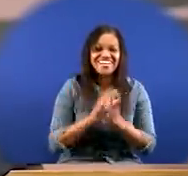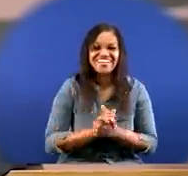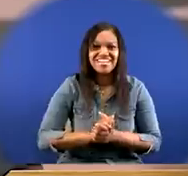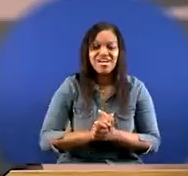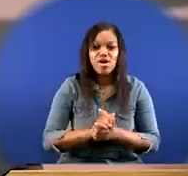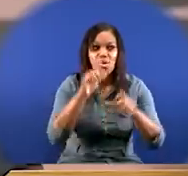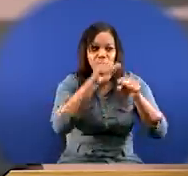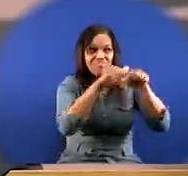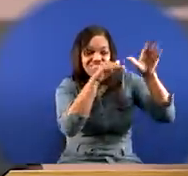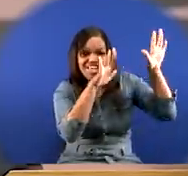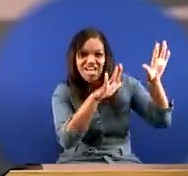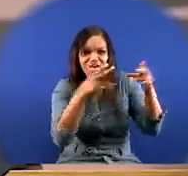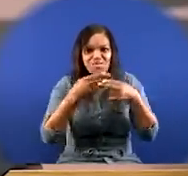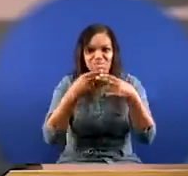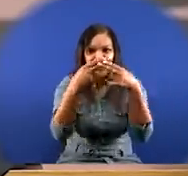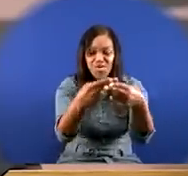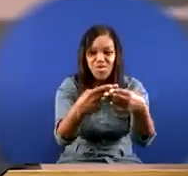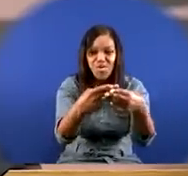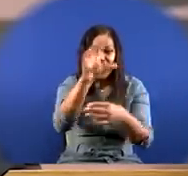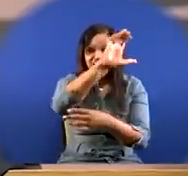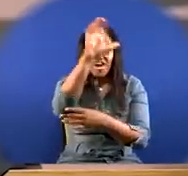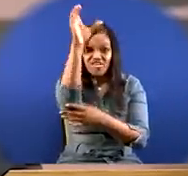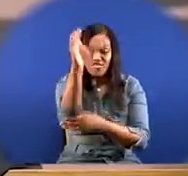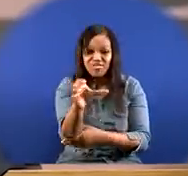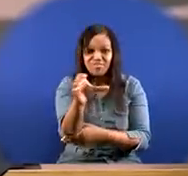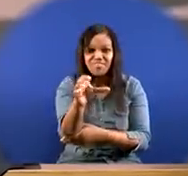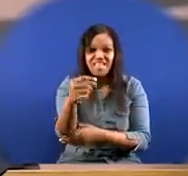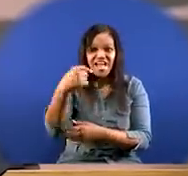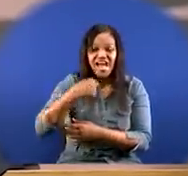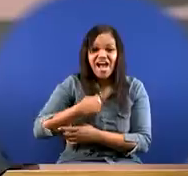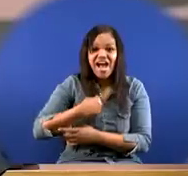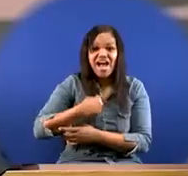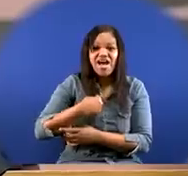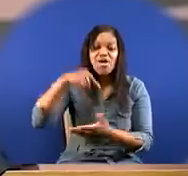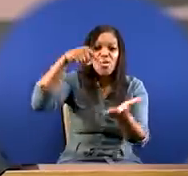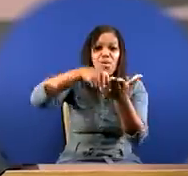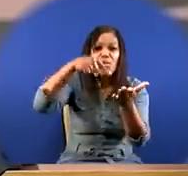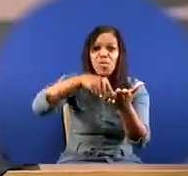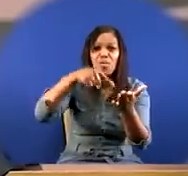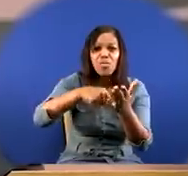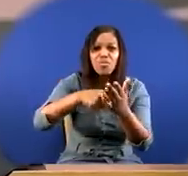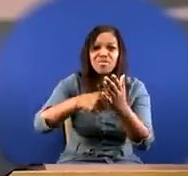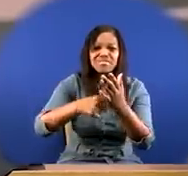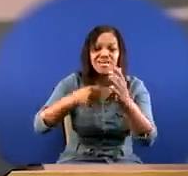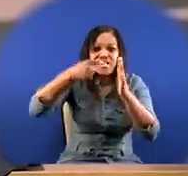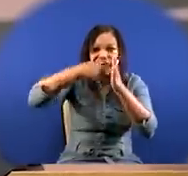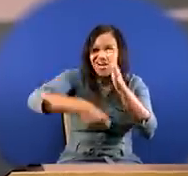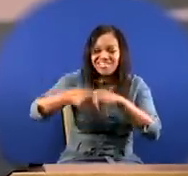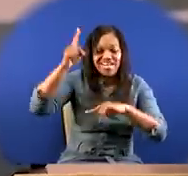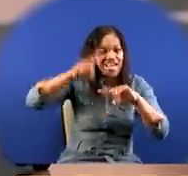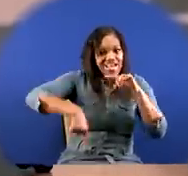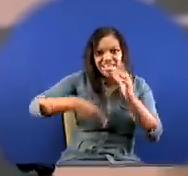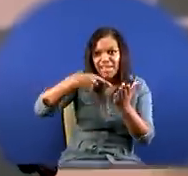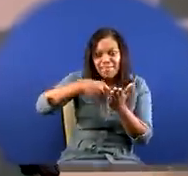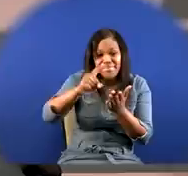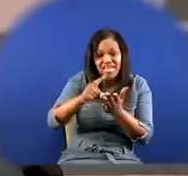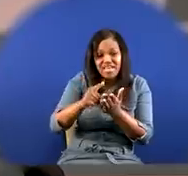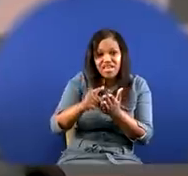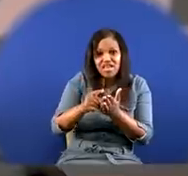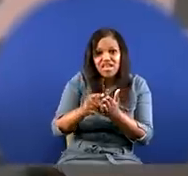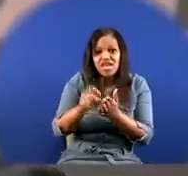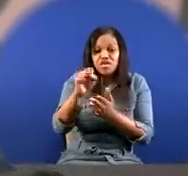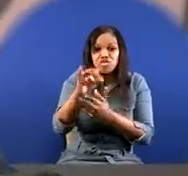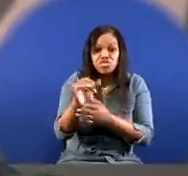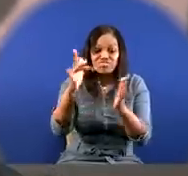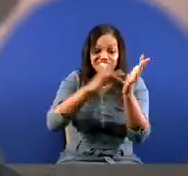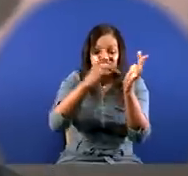on a hill called Calvary, I owed a debt I couldn't pay. So he paid a debt he